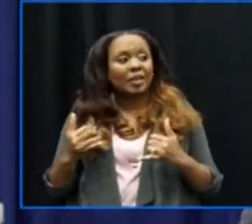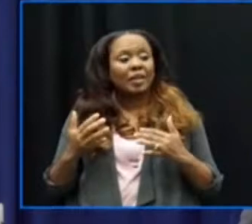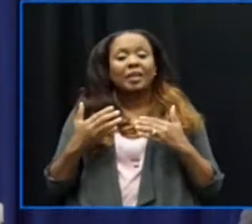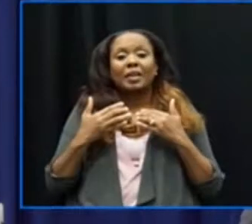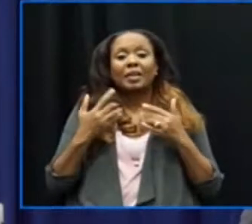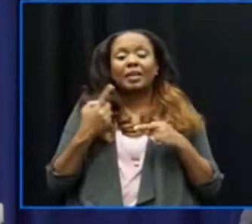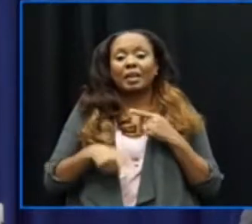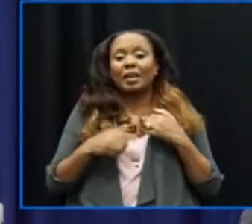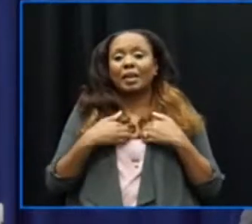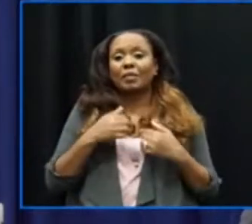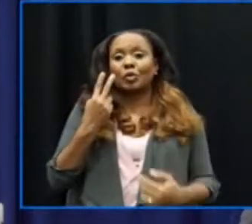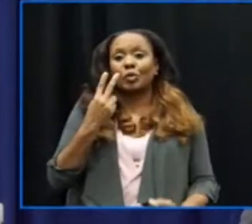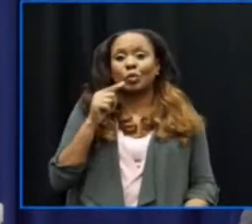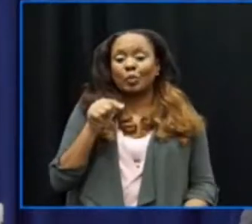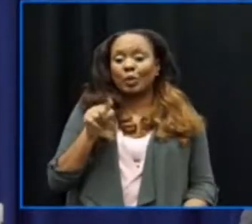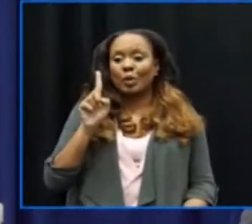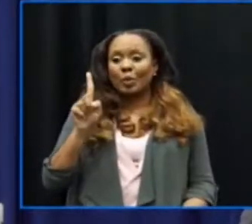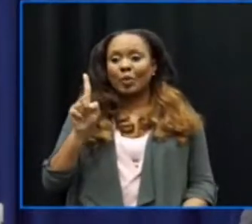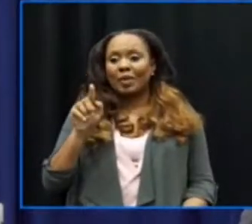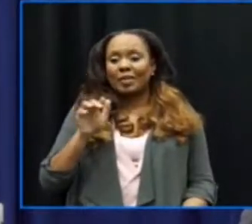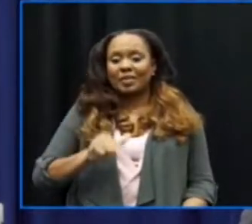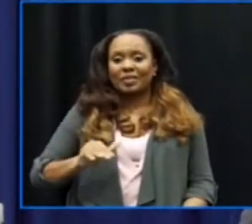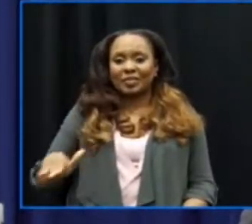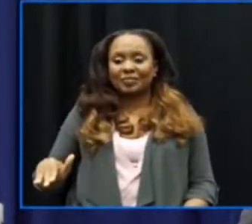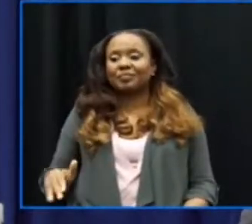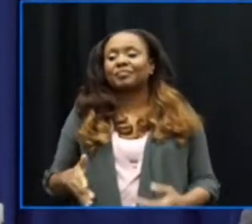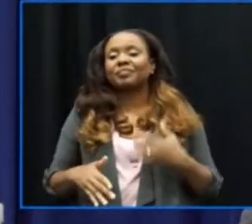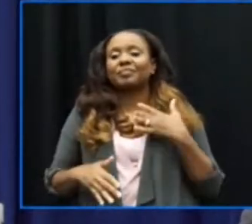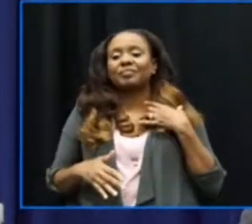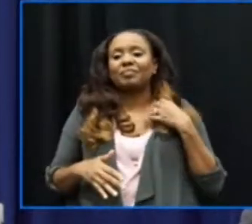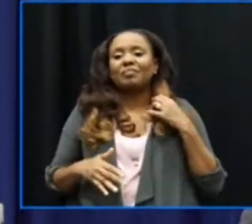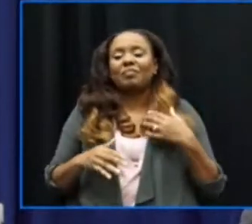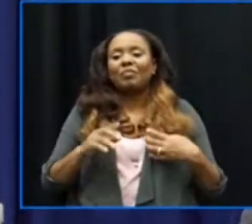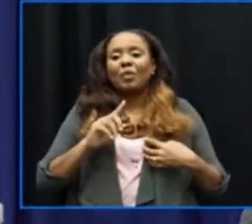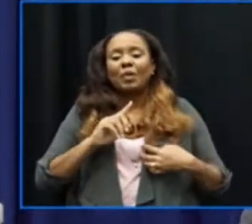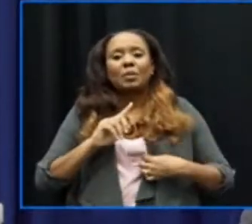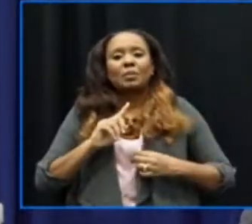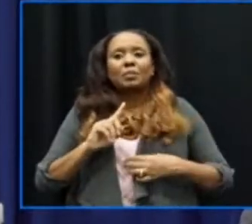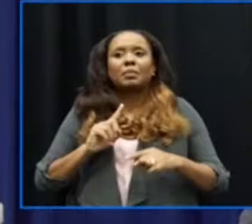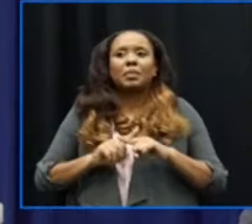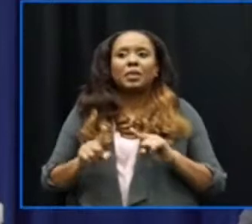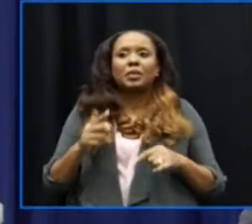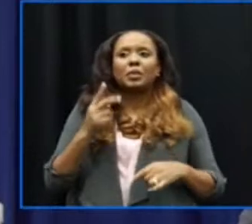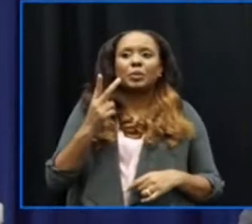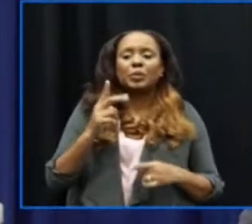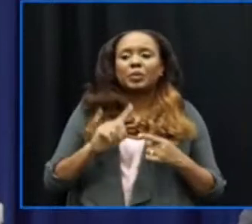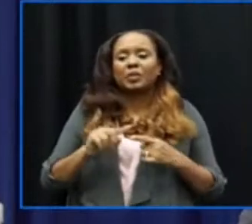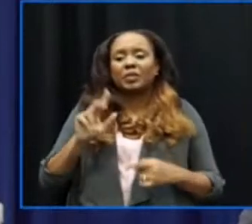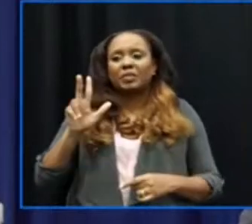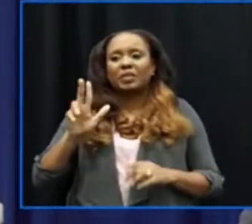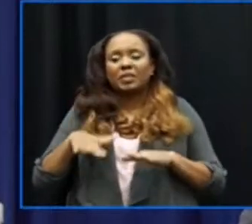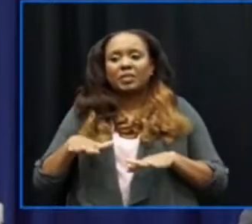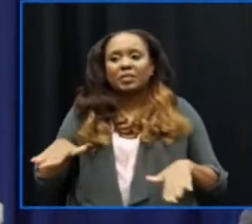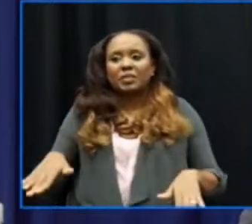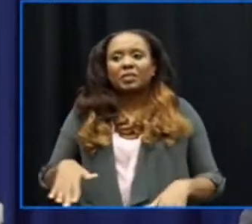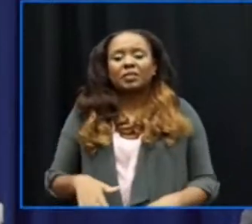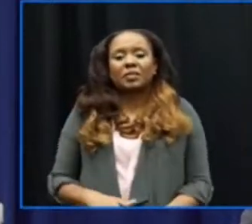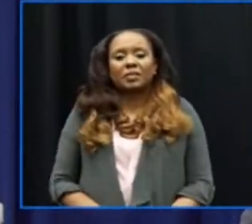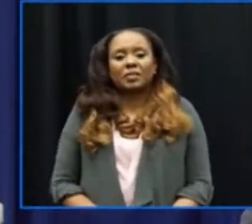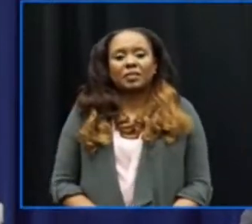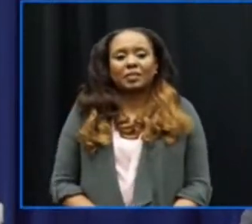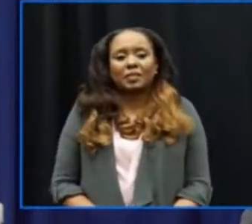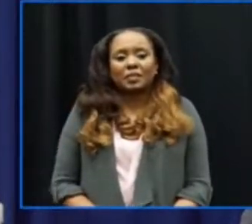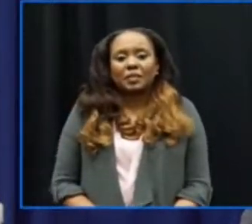have 2.1 children. So you're really talking about 3 children, 2 to 3 children. And even if we want to